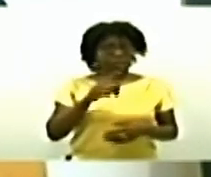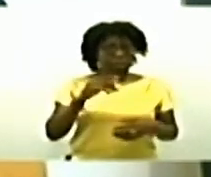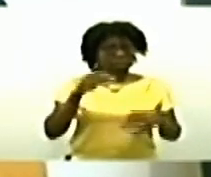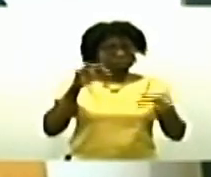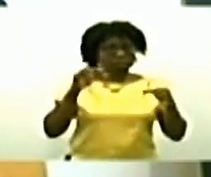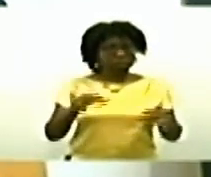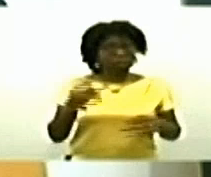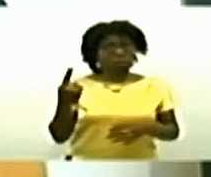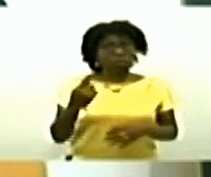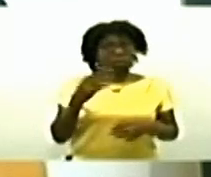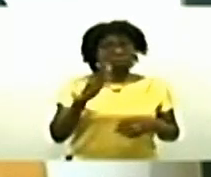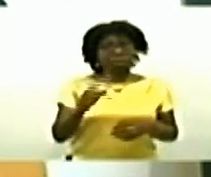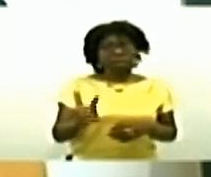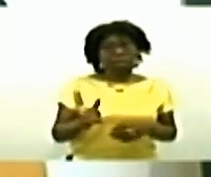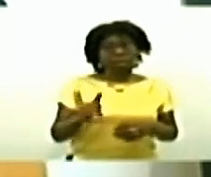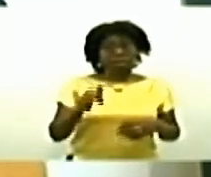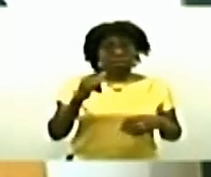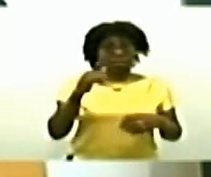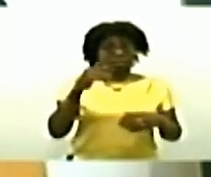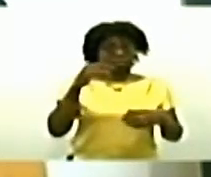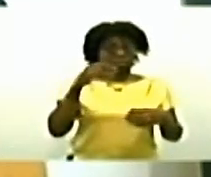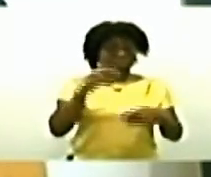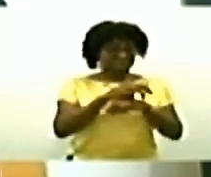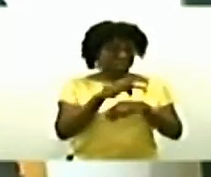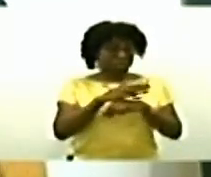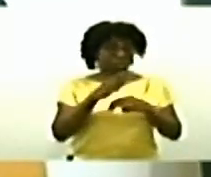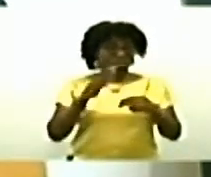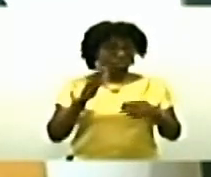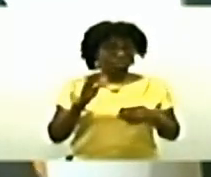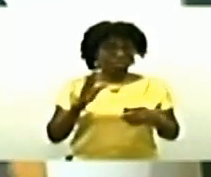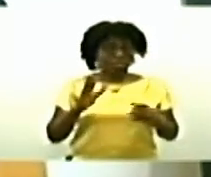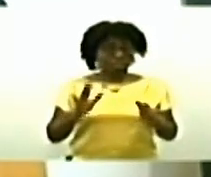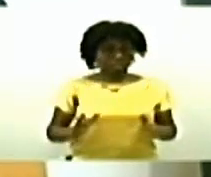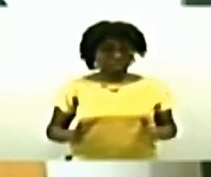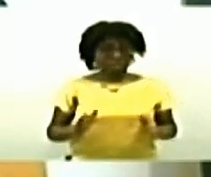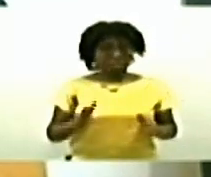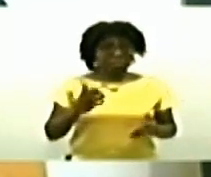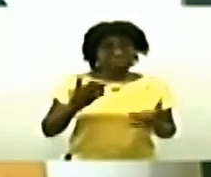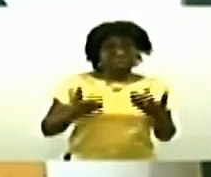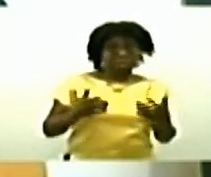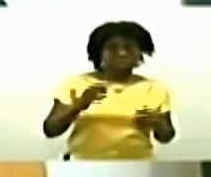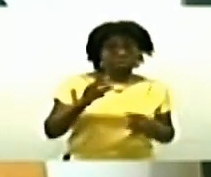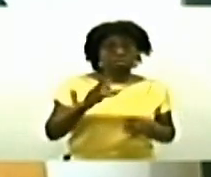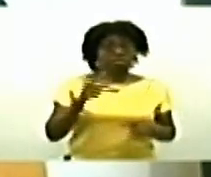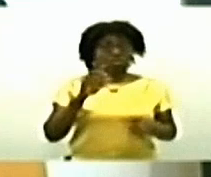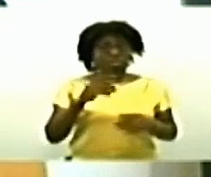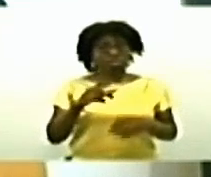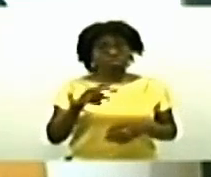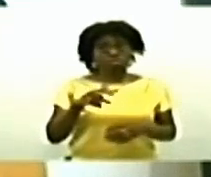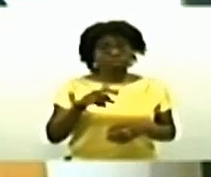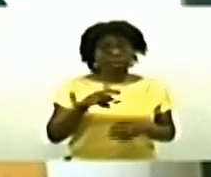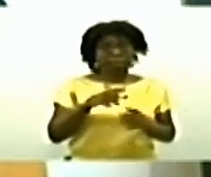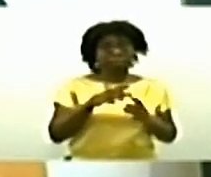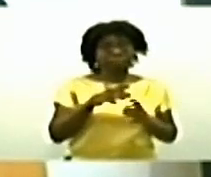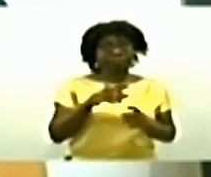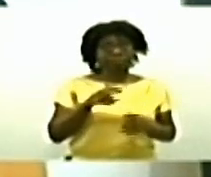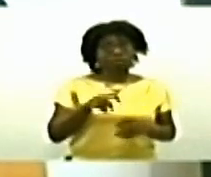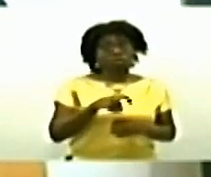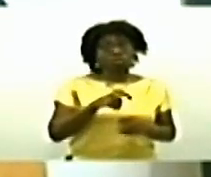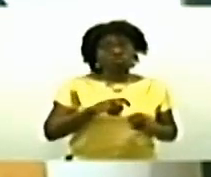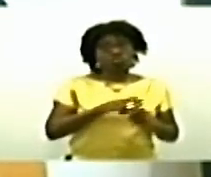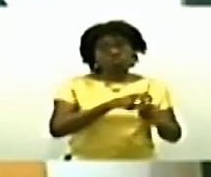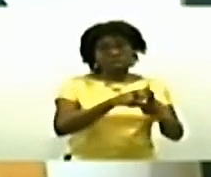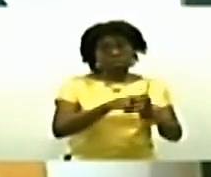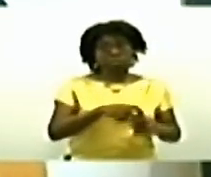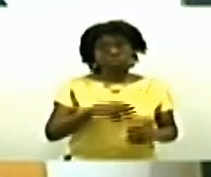and truly believe that the transport board of some sort should have an integral part to play. If that is the case, then